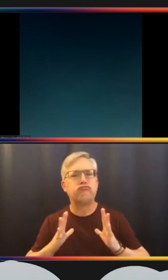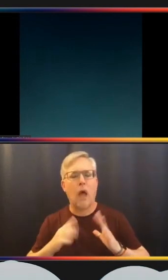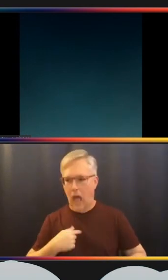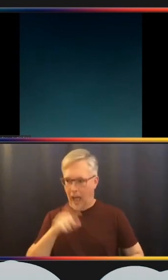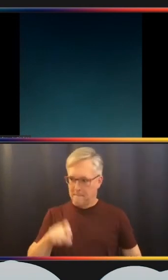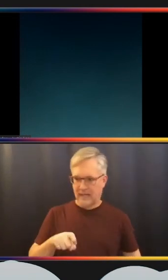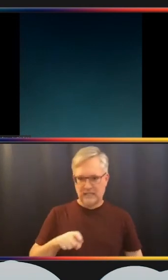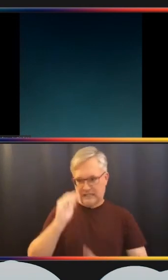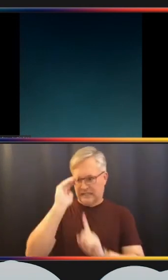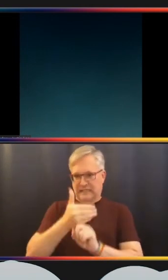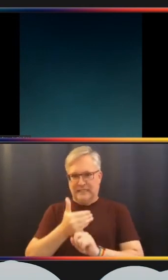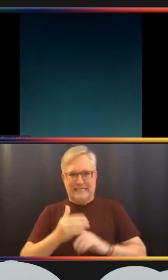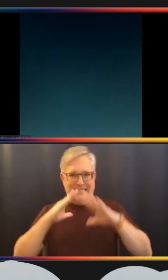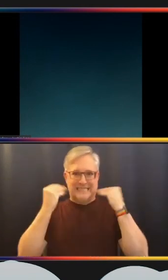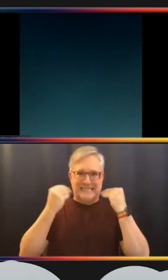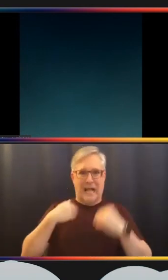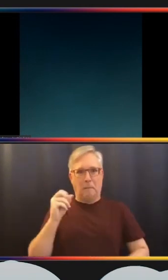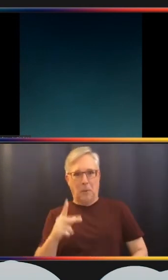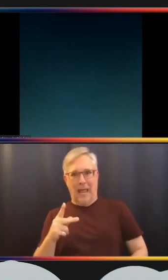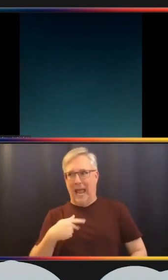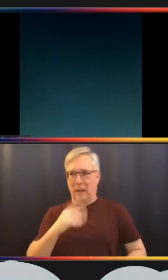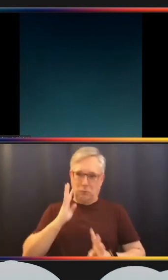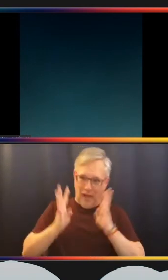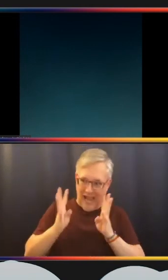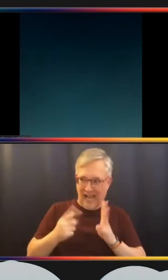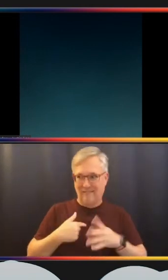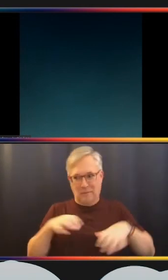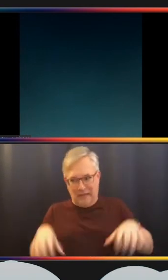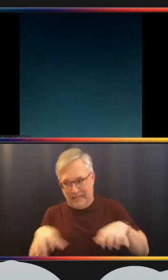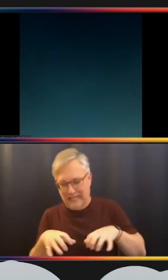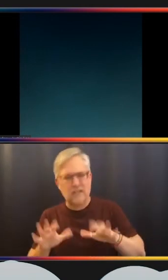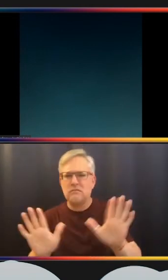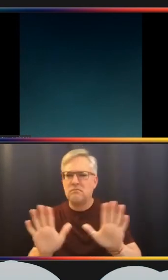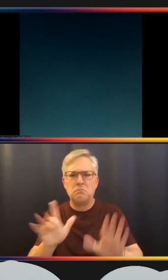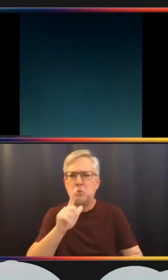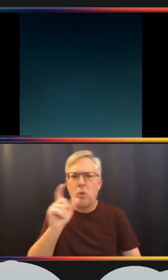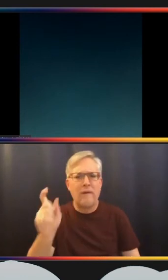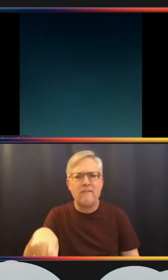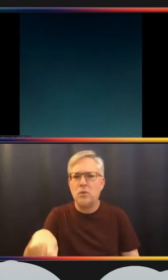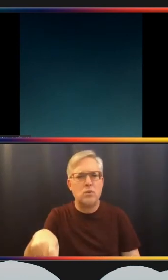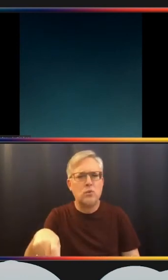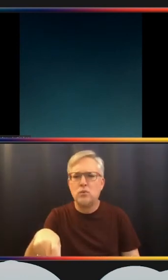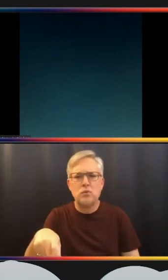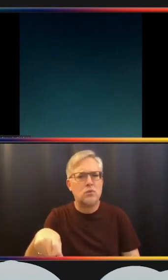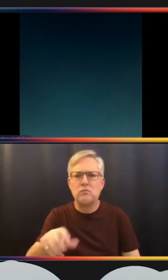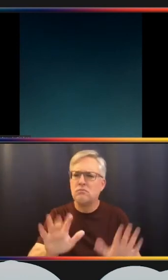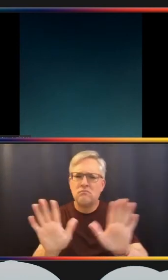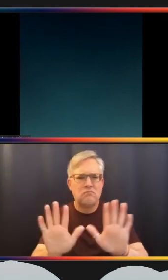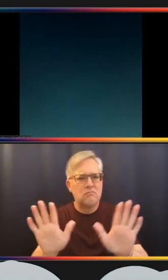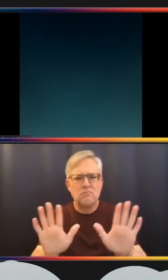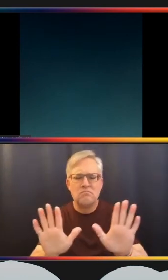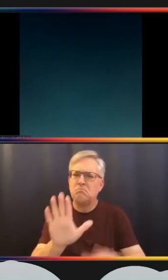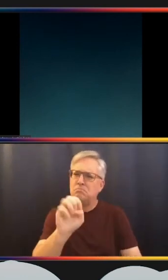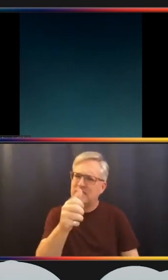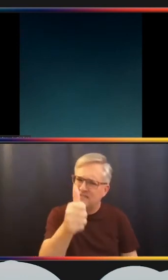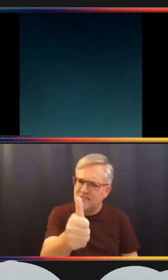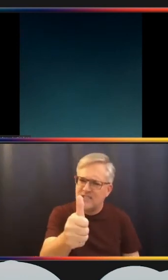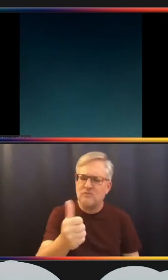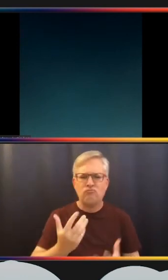or rush to be productive or creative or whatever. I think finding out what steps